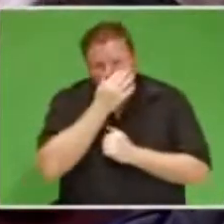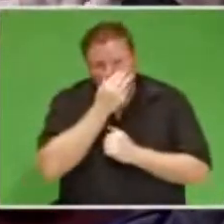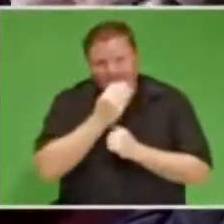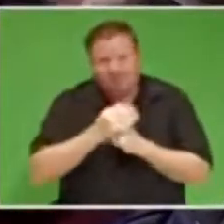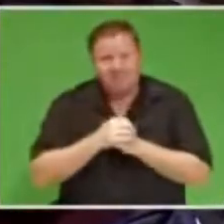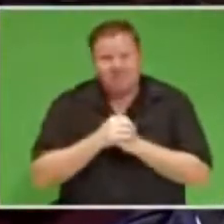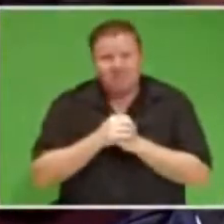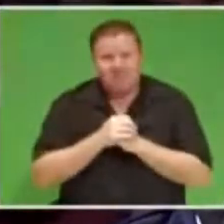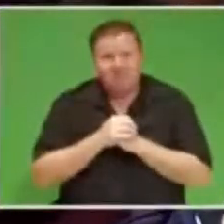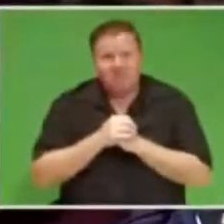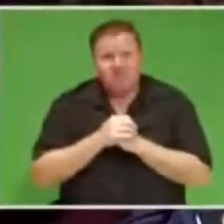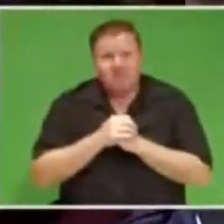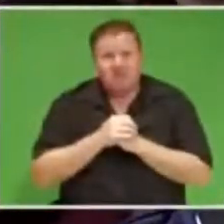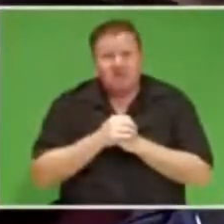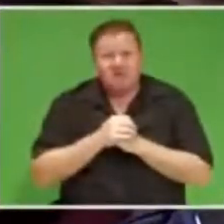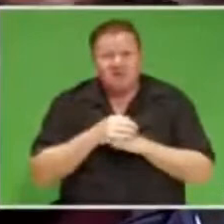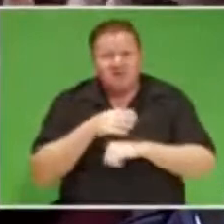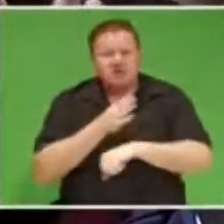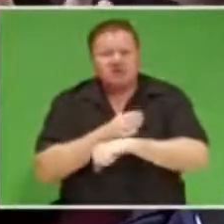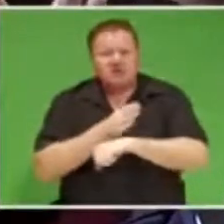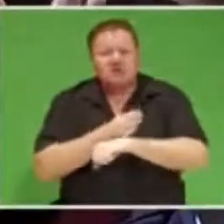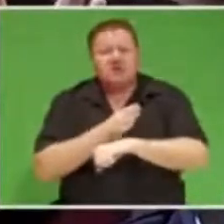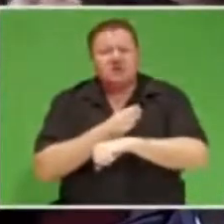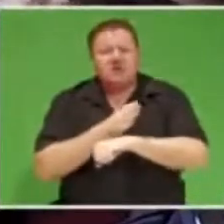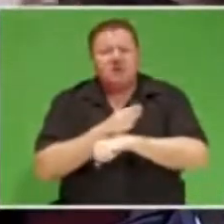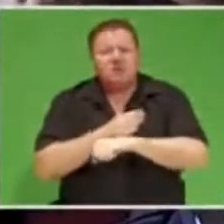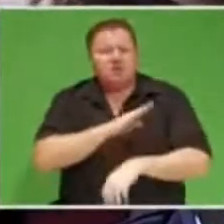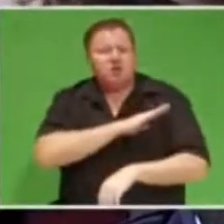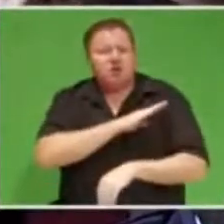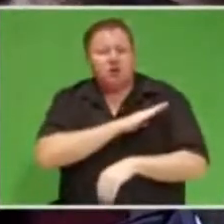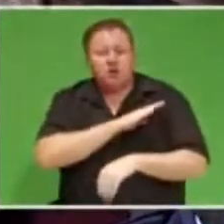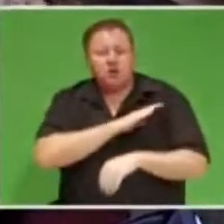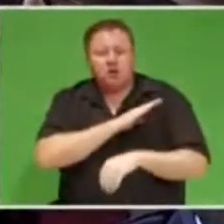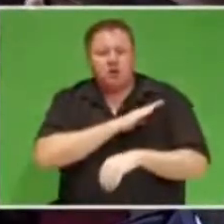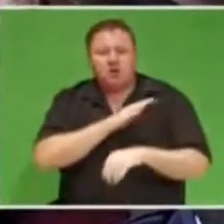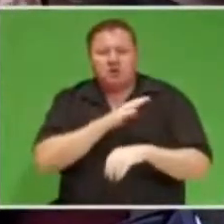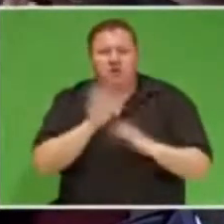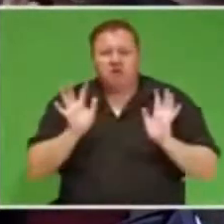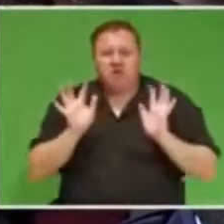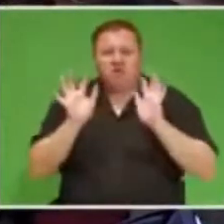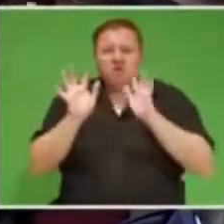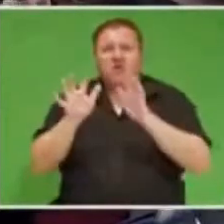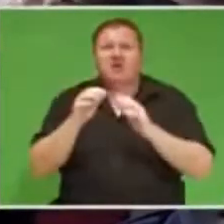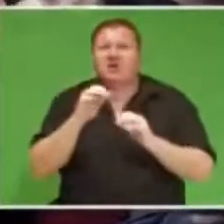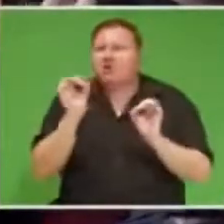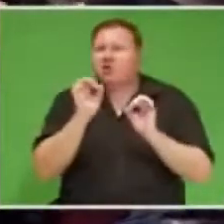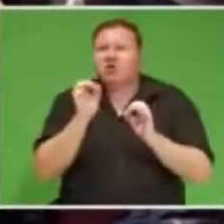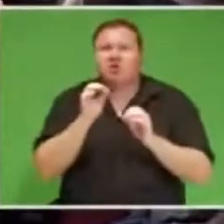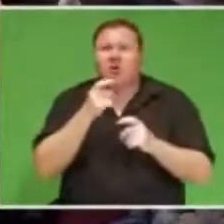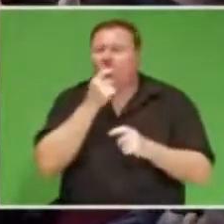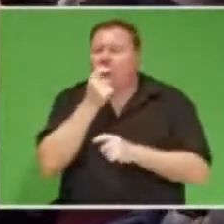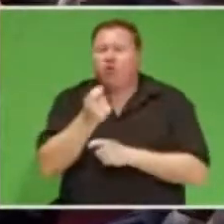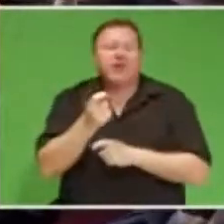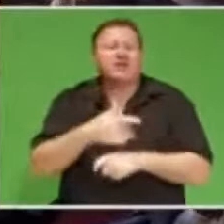at that stage that the security services rushed in, there was at that stage no threat to life or limb.